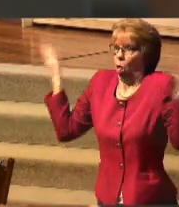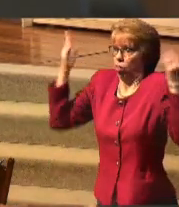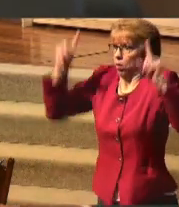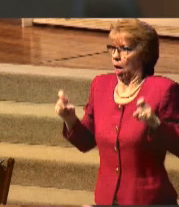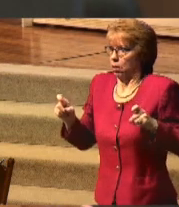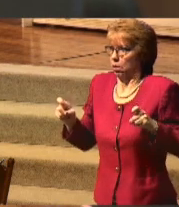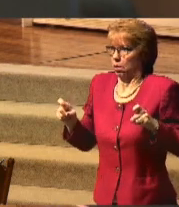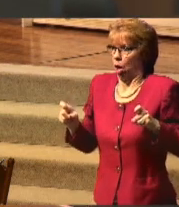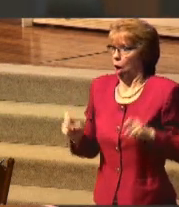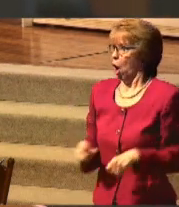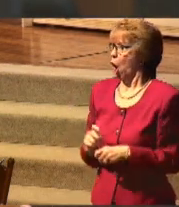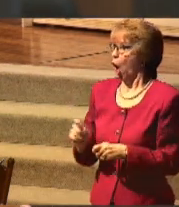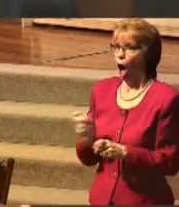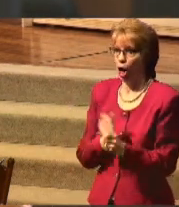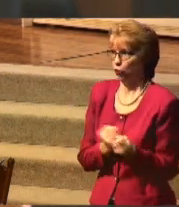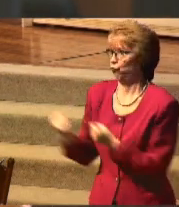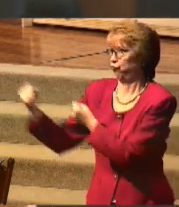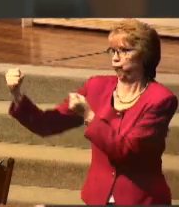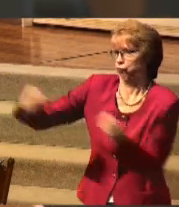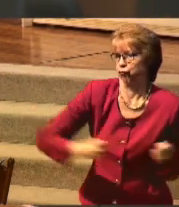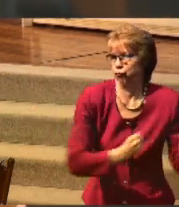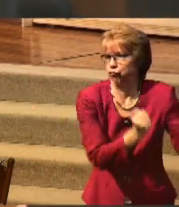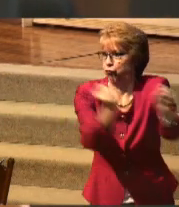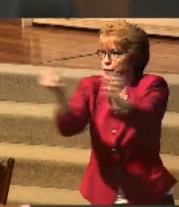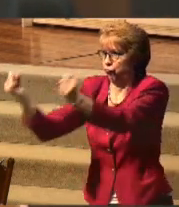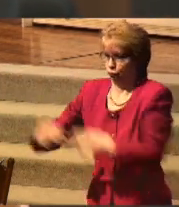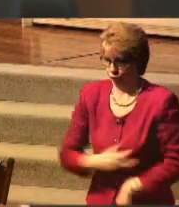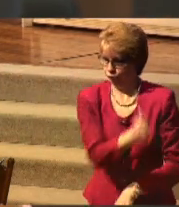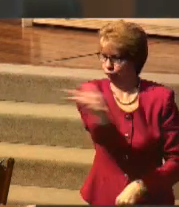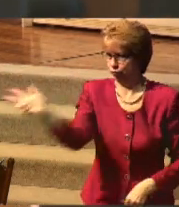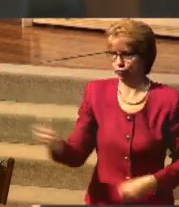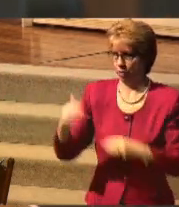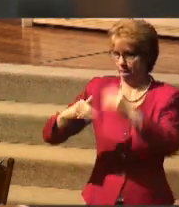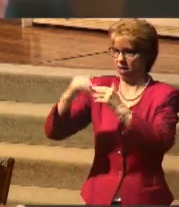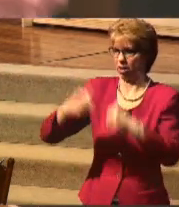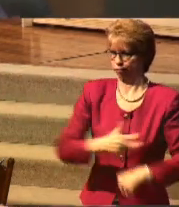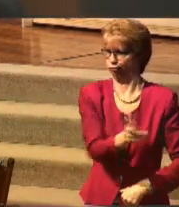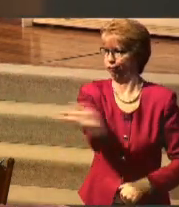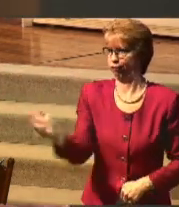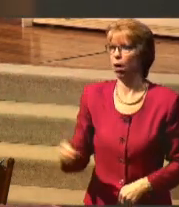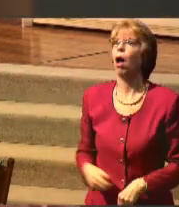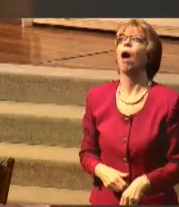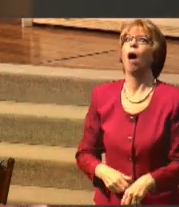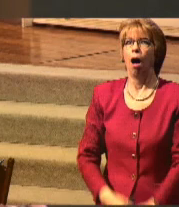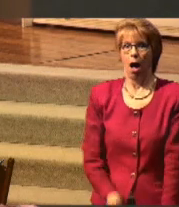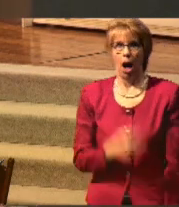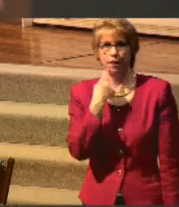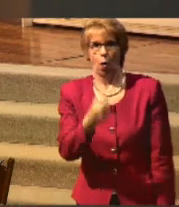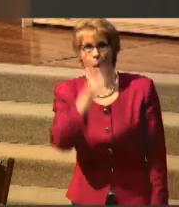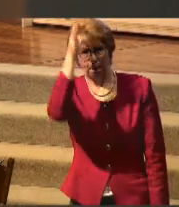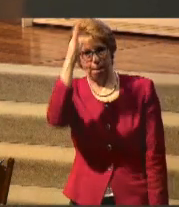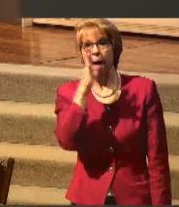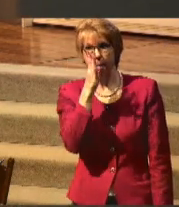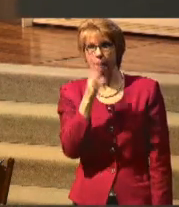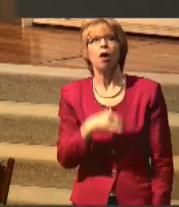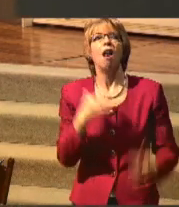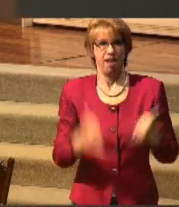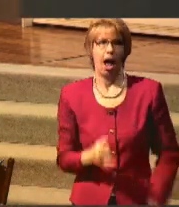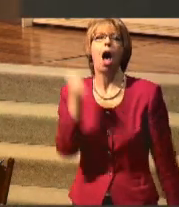the building one time. I told my mother, I understand why we have crazy drivers in